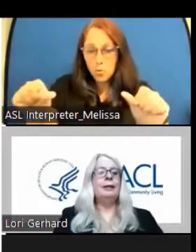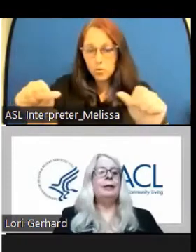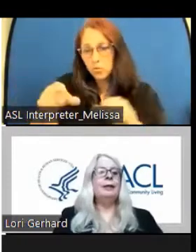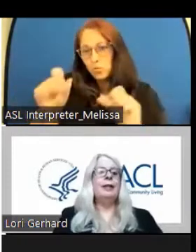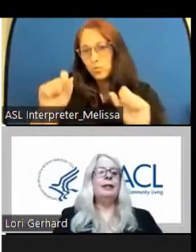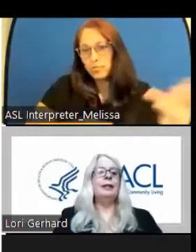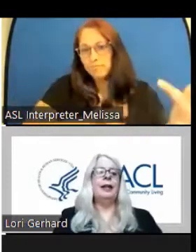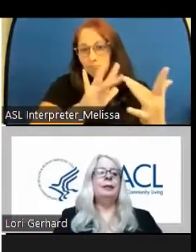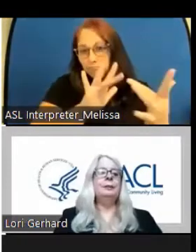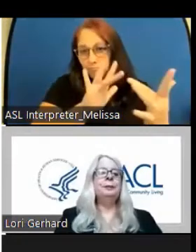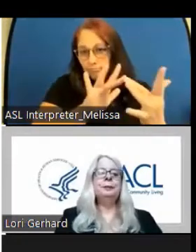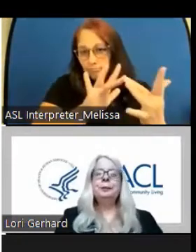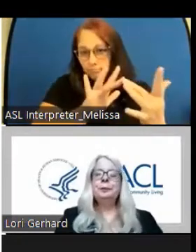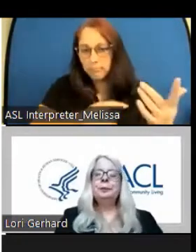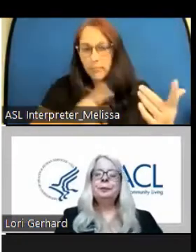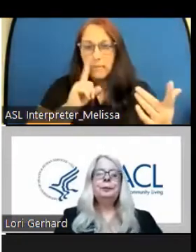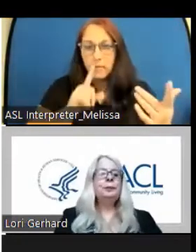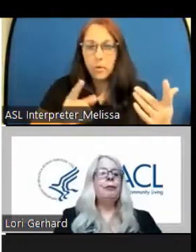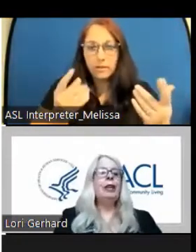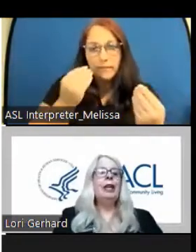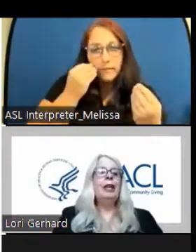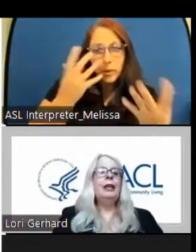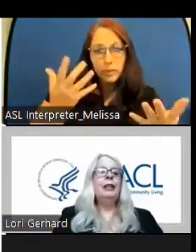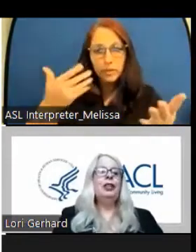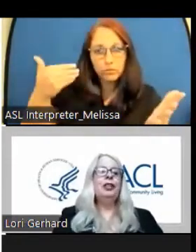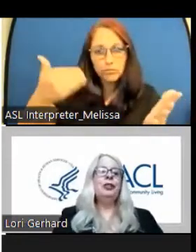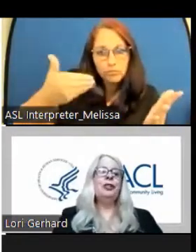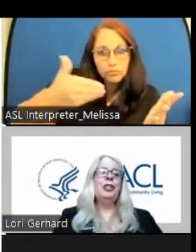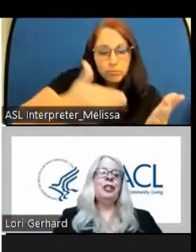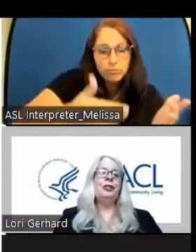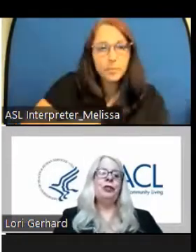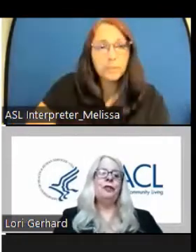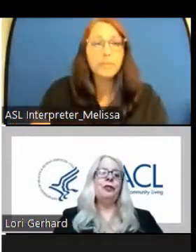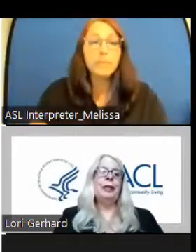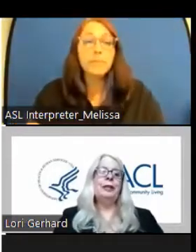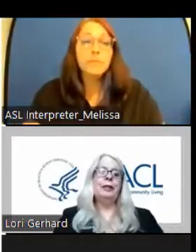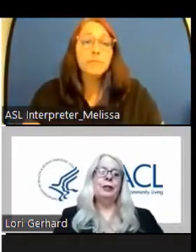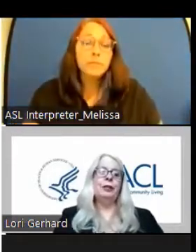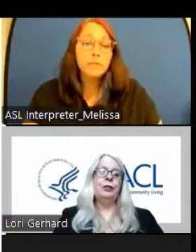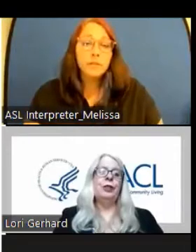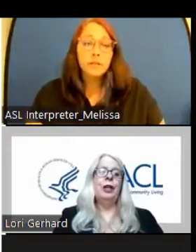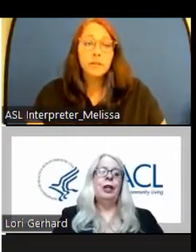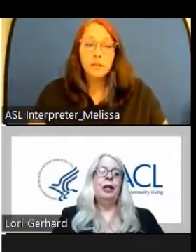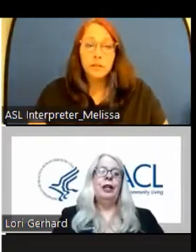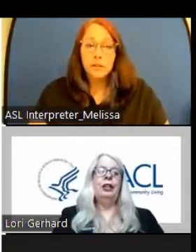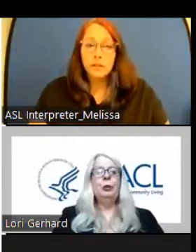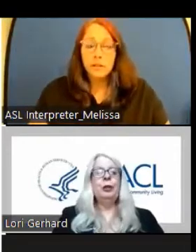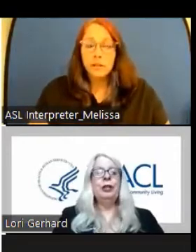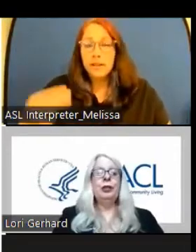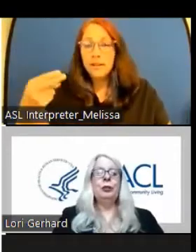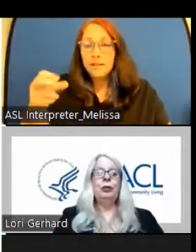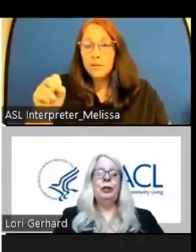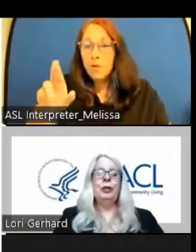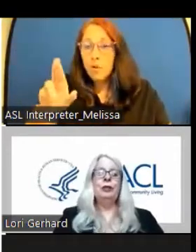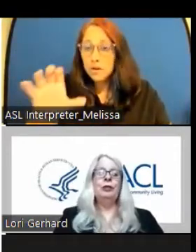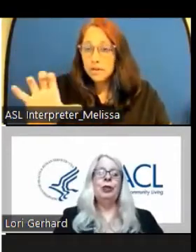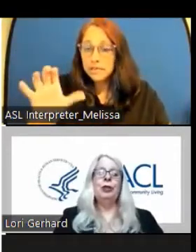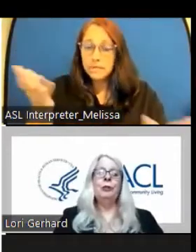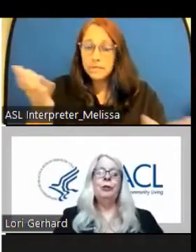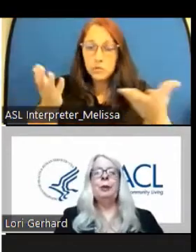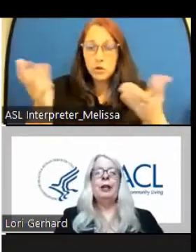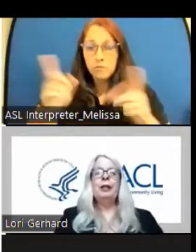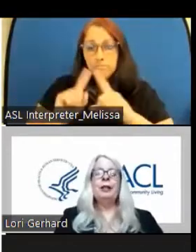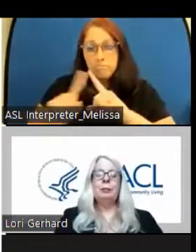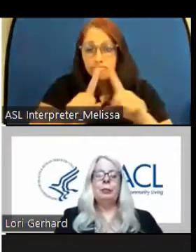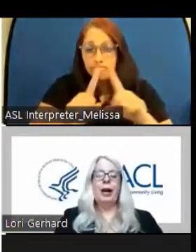updates. Next slide. The HSRC serves many sectors, each with its own unique